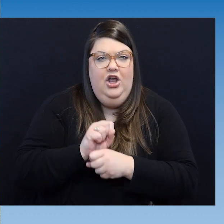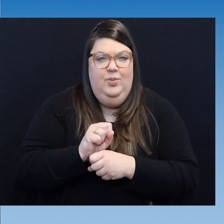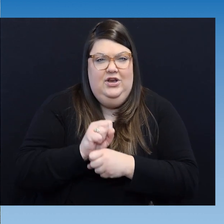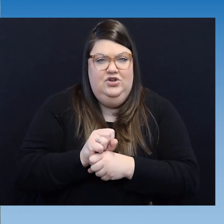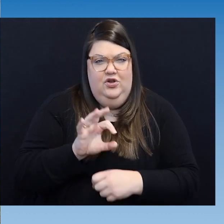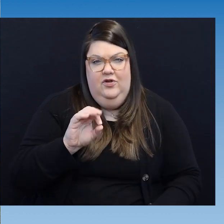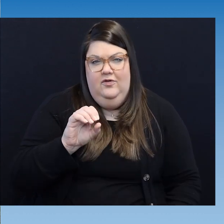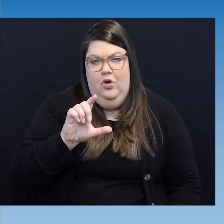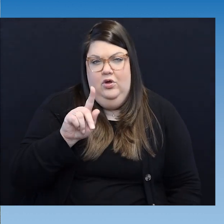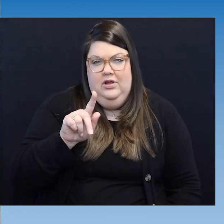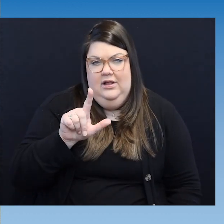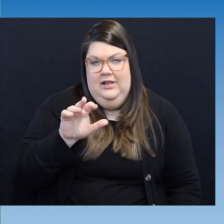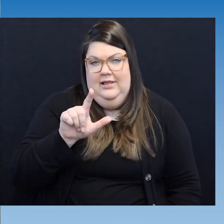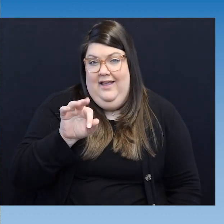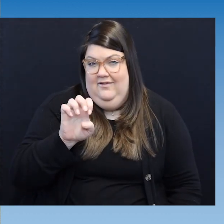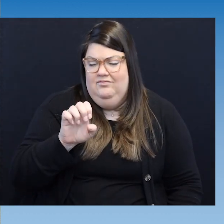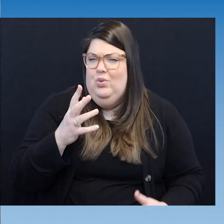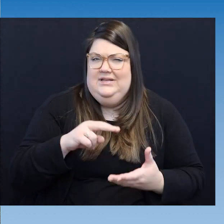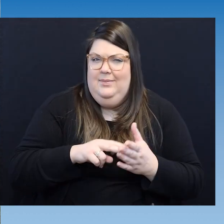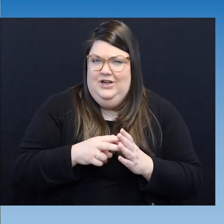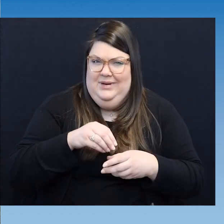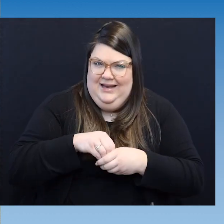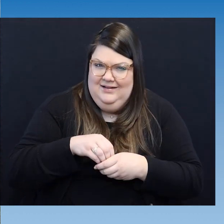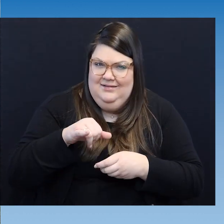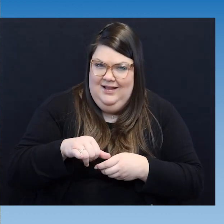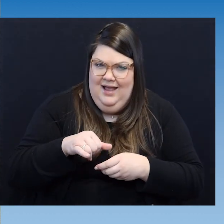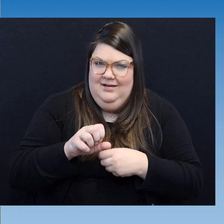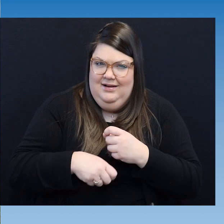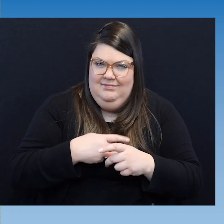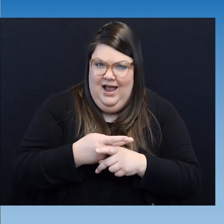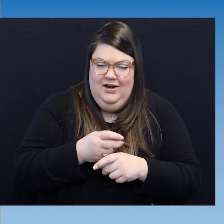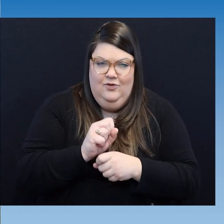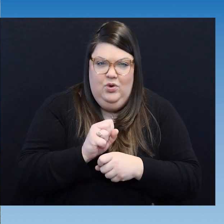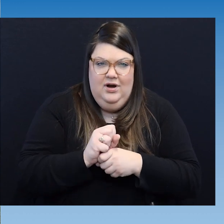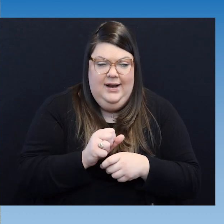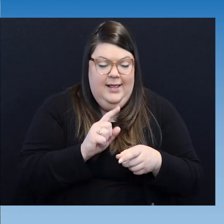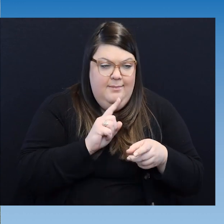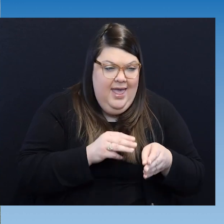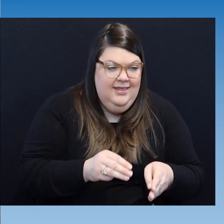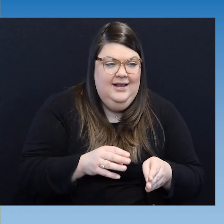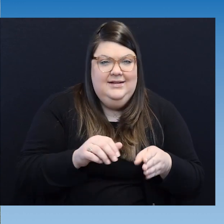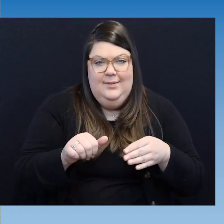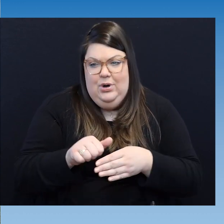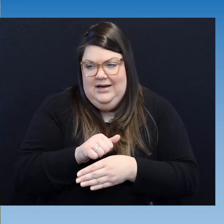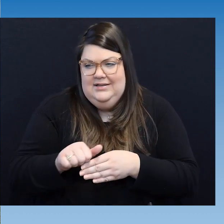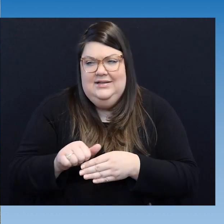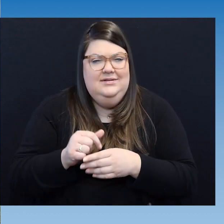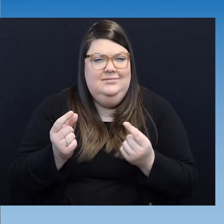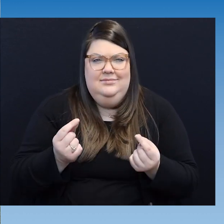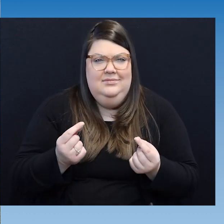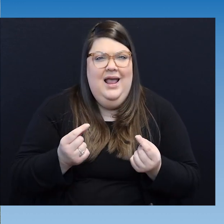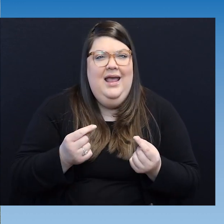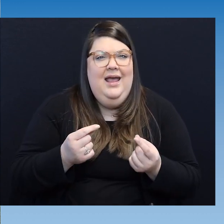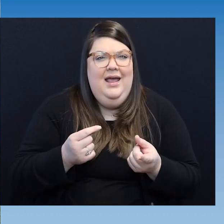this kind of work? What are the practices and methods of being an end-of-life caregiver at home? And